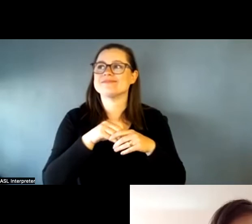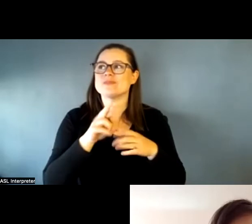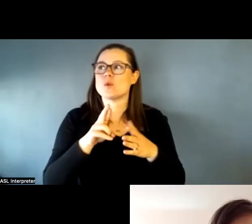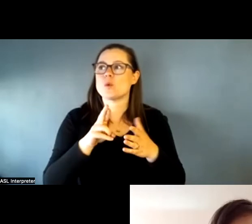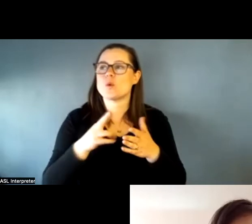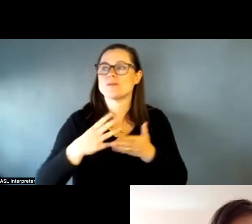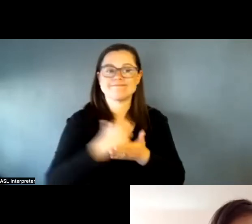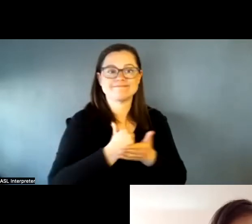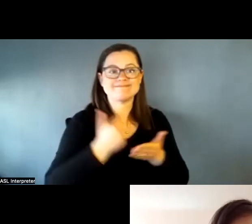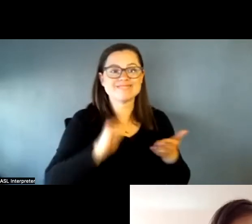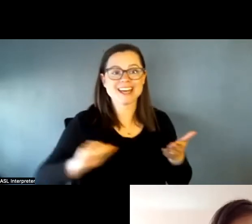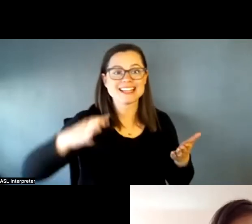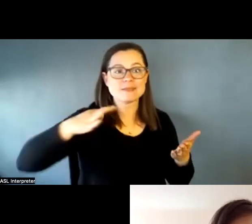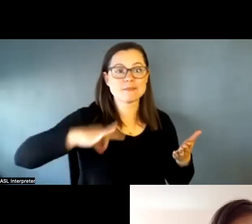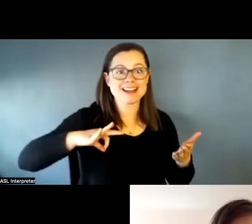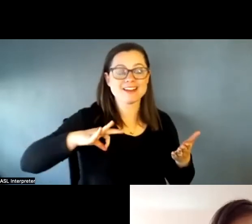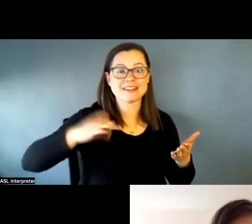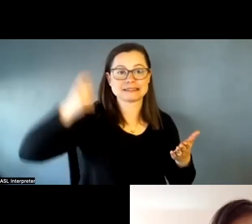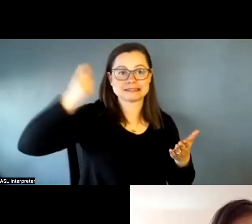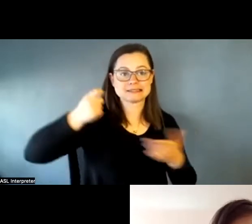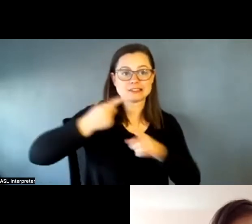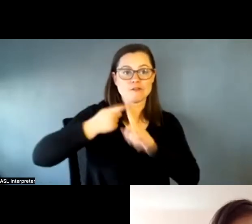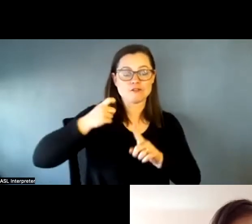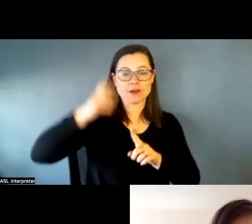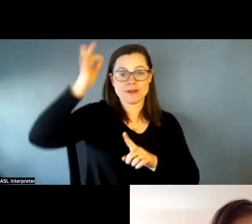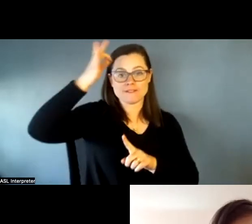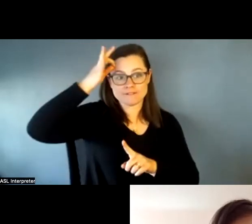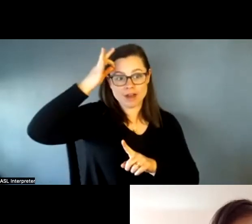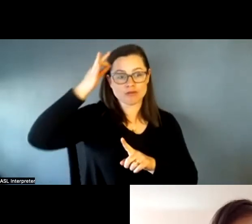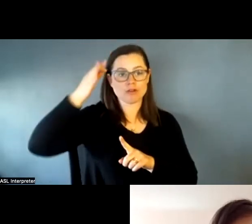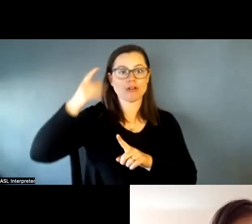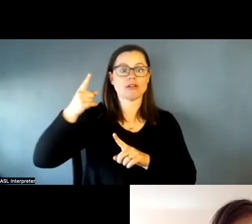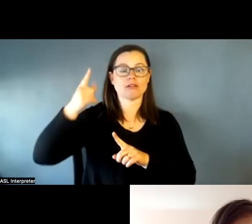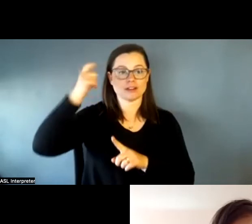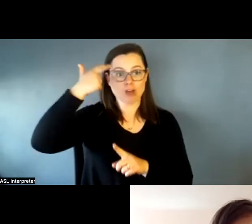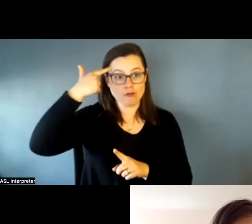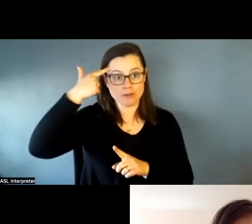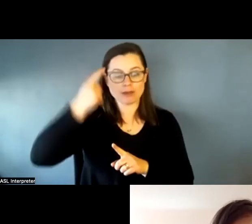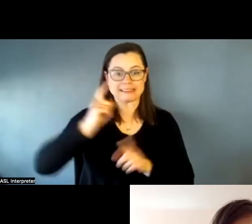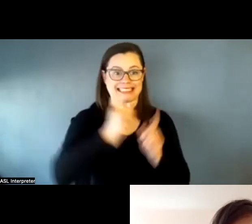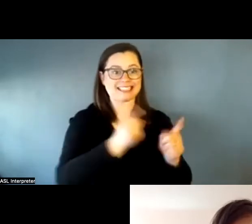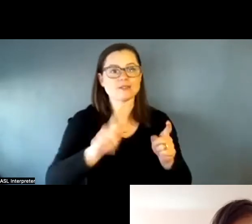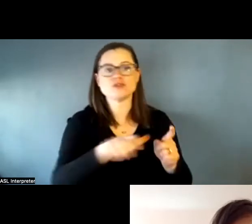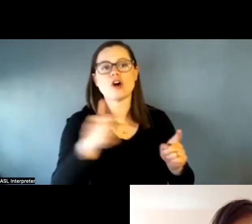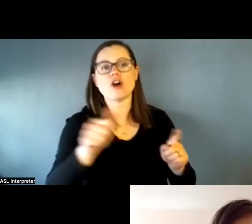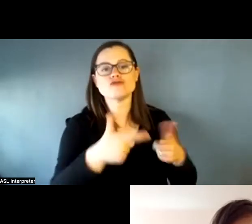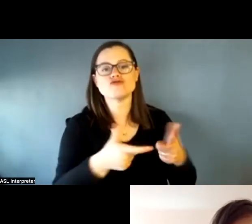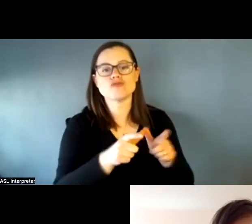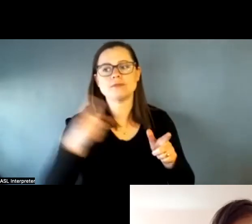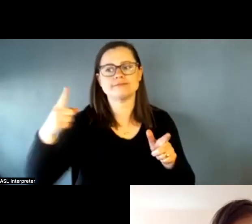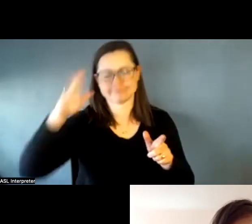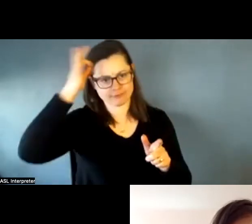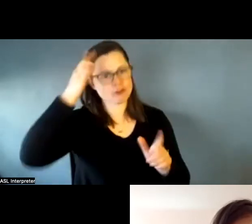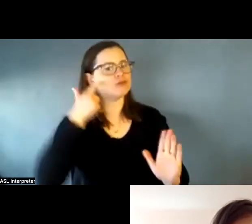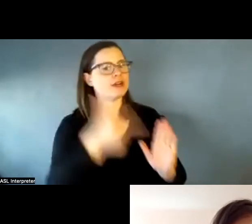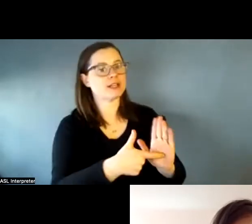benefits that federally recognized tribes get from the United States government. They're the social economic benefits that